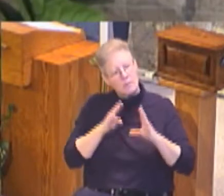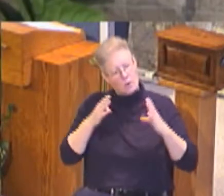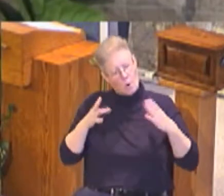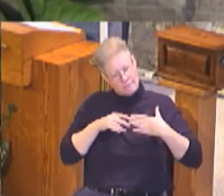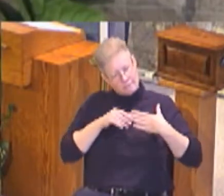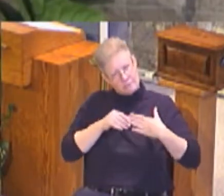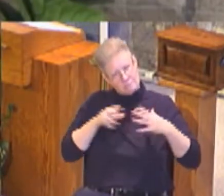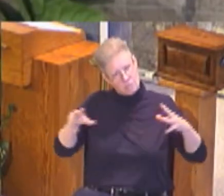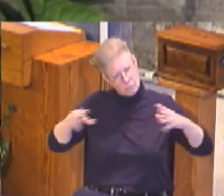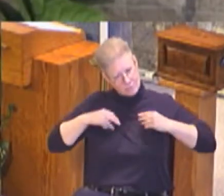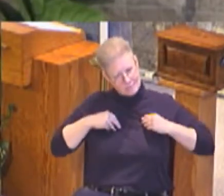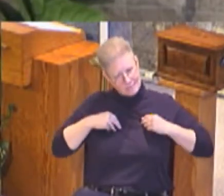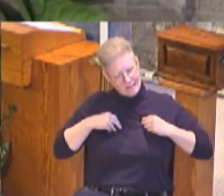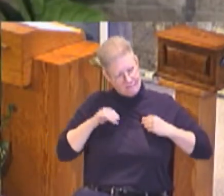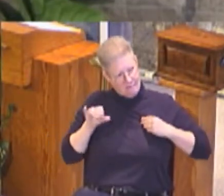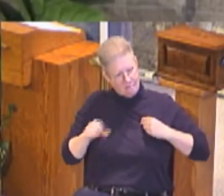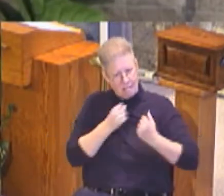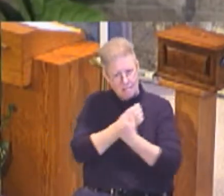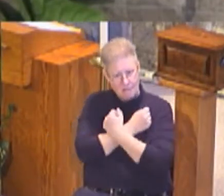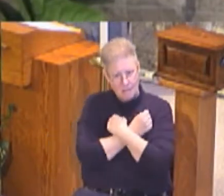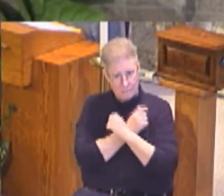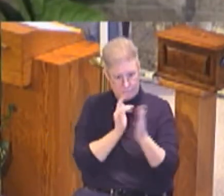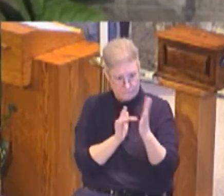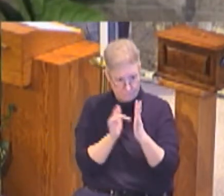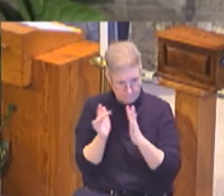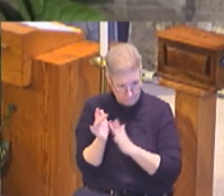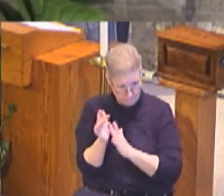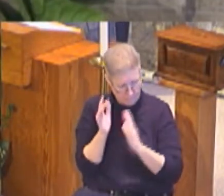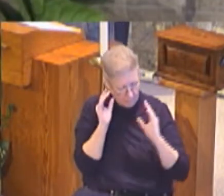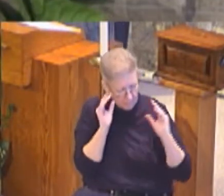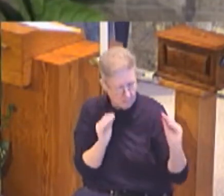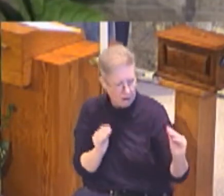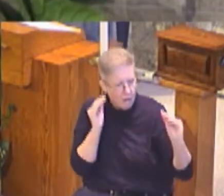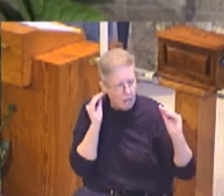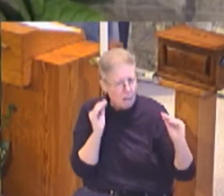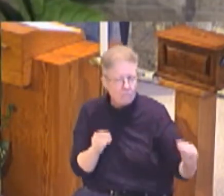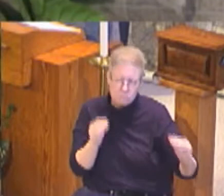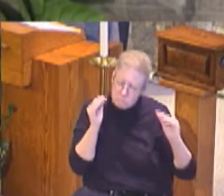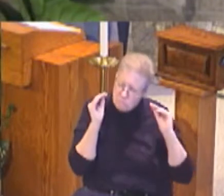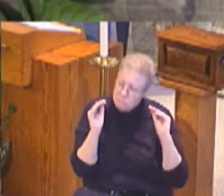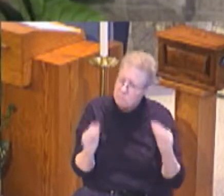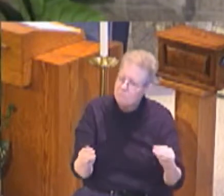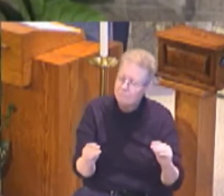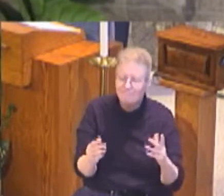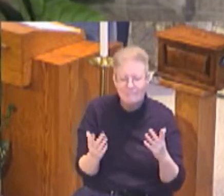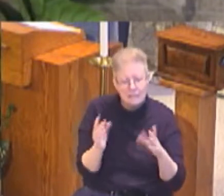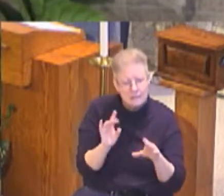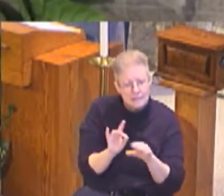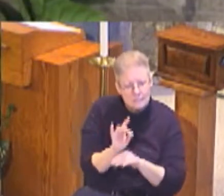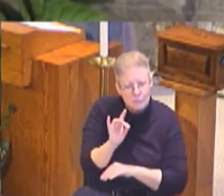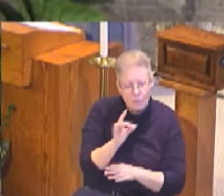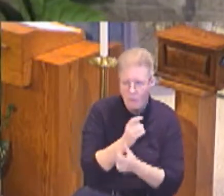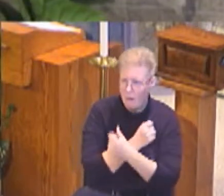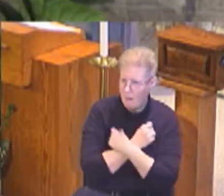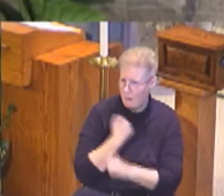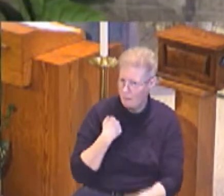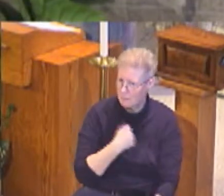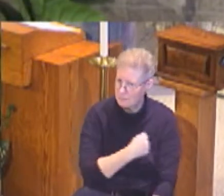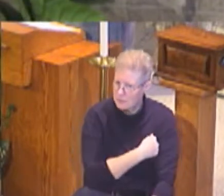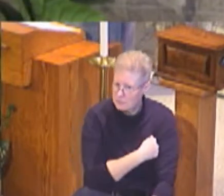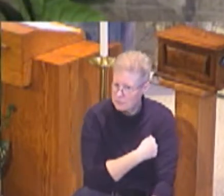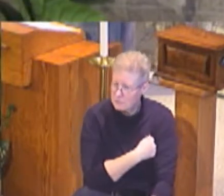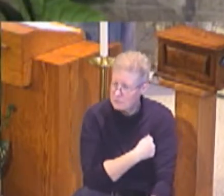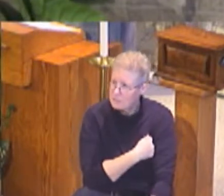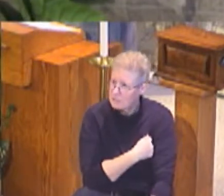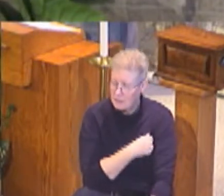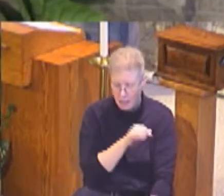what Jesus taught over and over again, how much Spirit loves us and how to